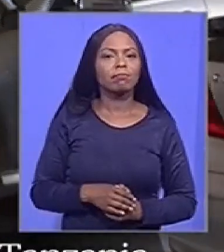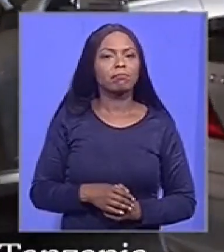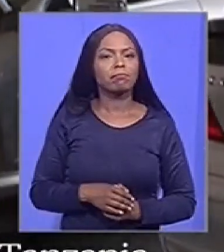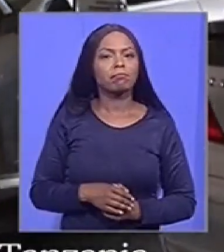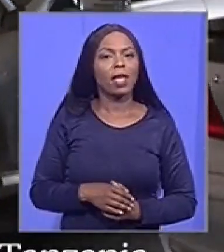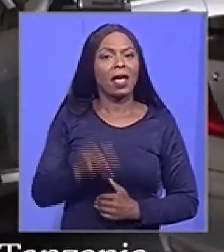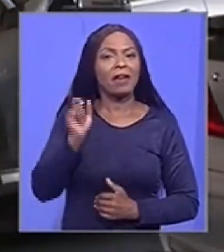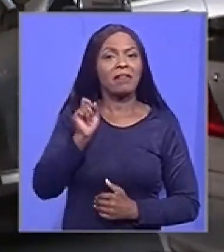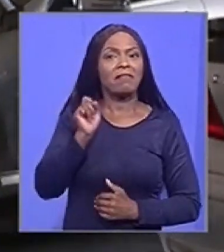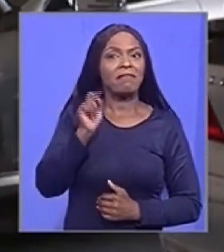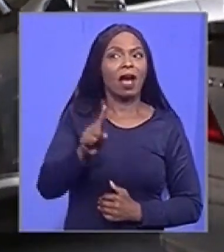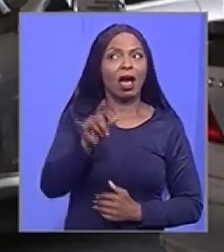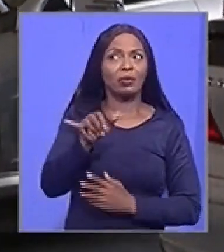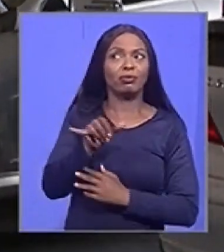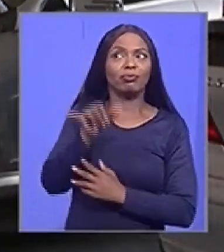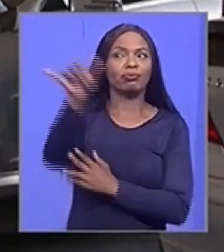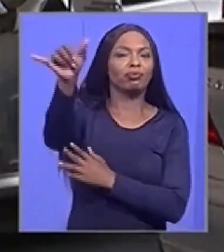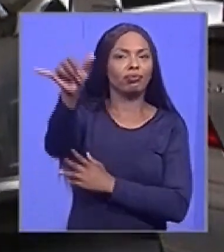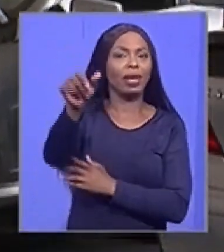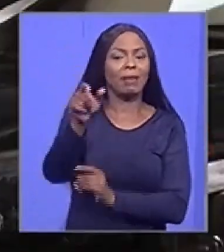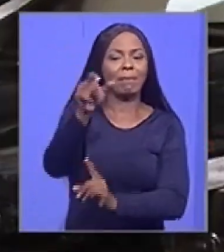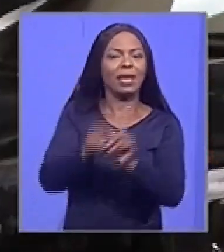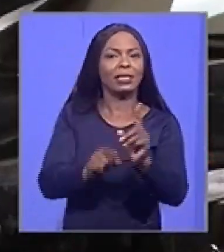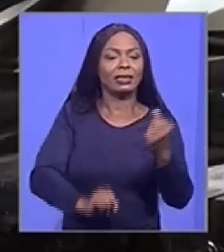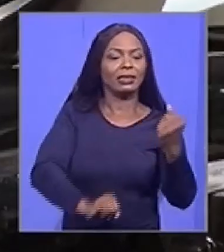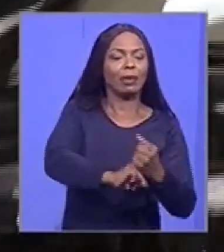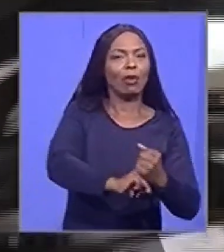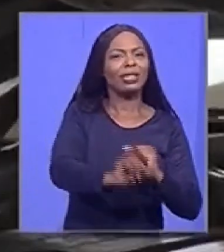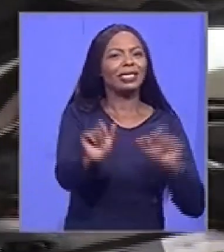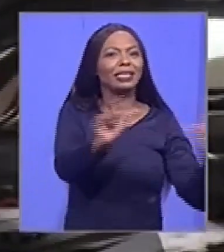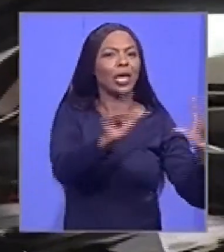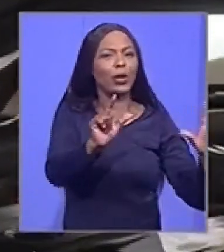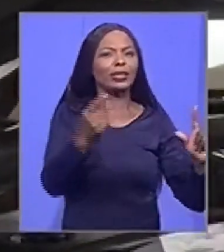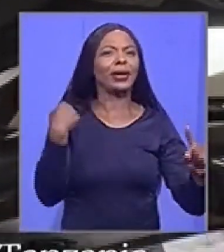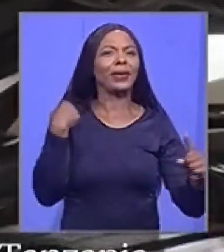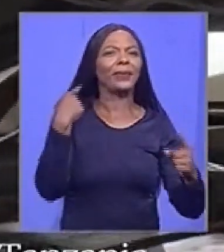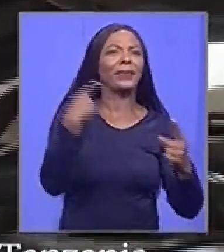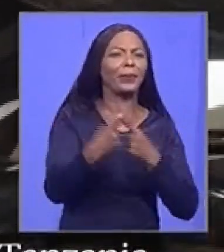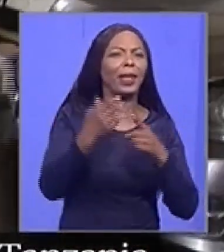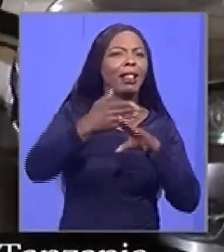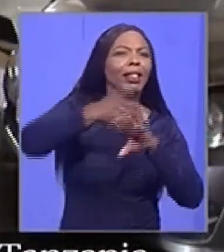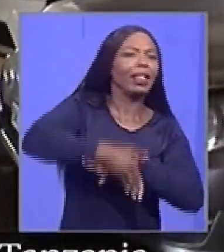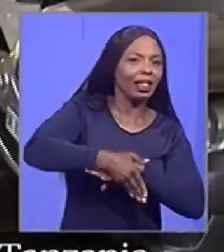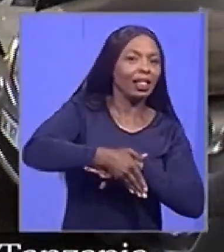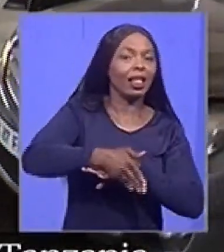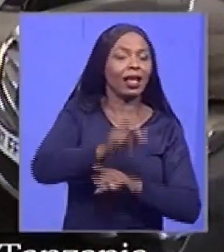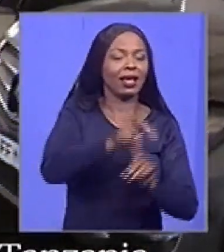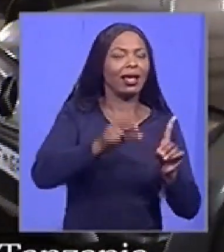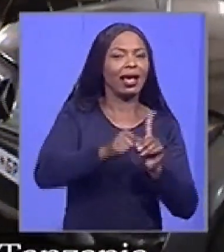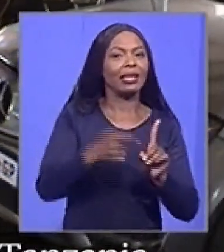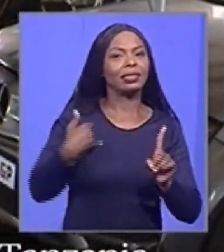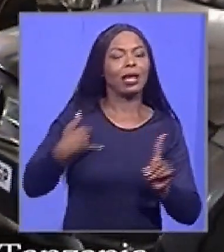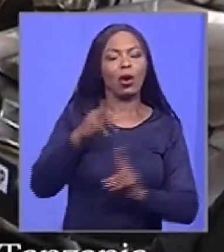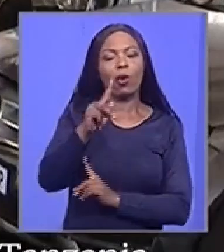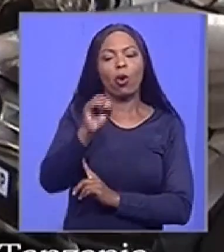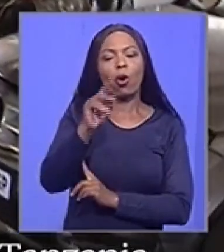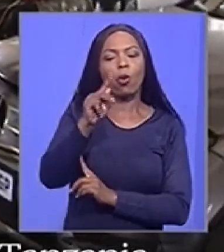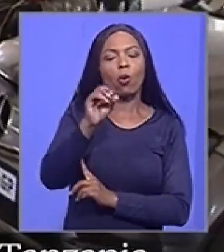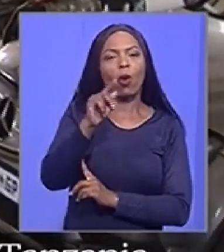ke selo sa setlwaedi go molatedi wa Mamelodi Sundowns Josi Kokwana Kokwana o thomile go thekga setlhopha